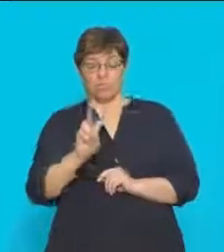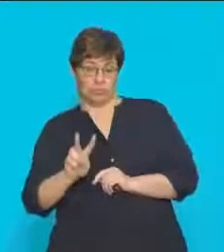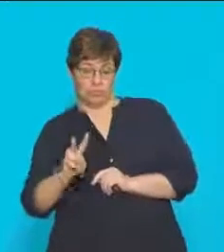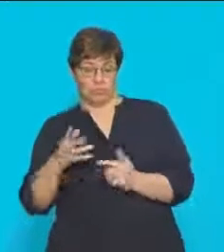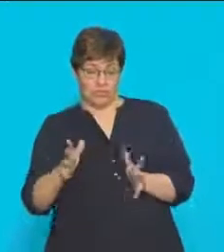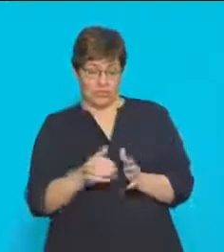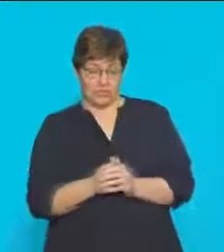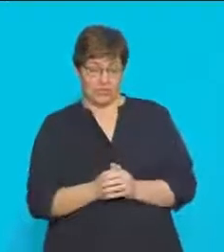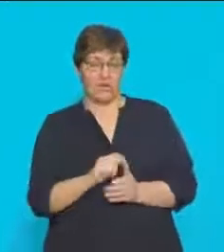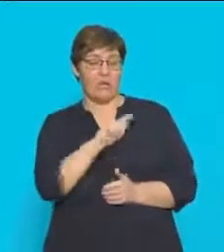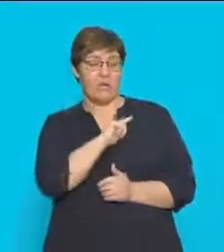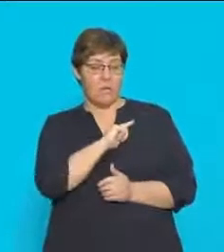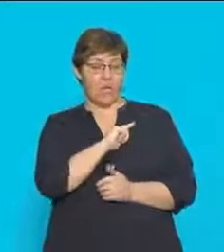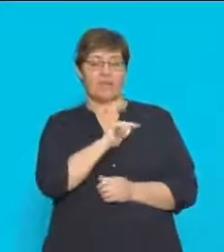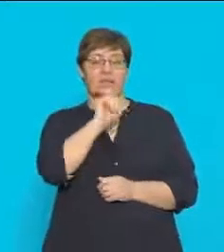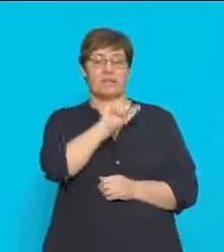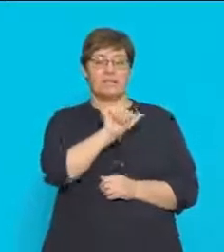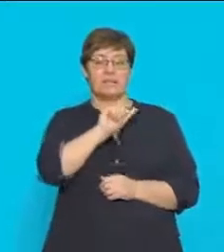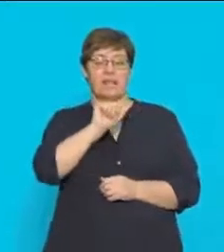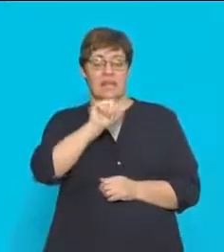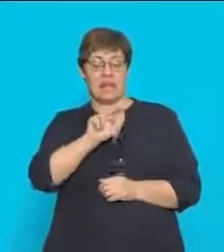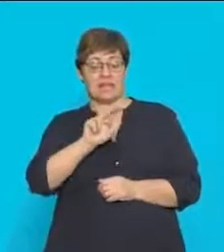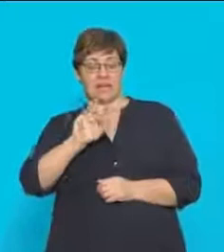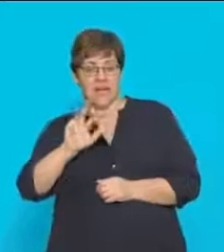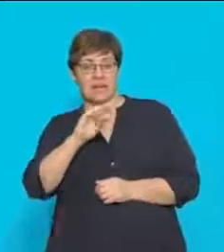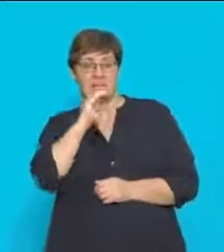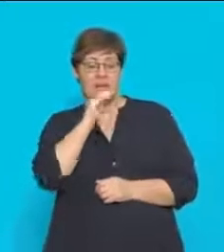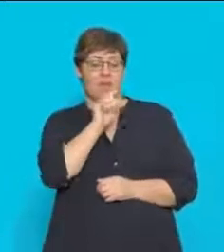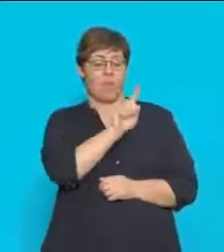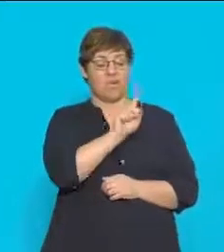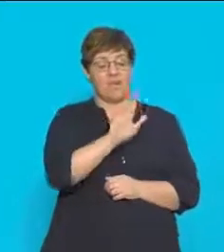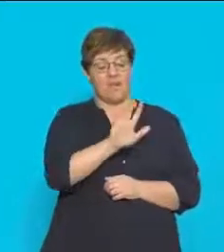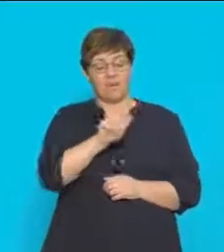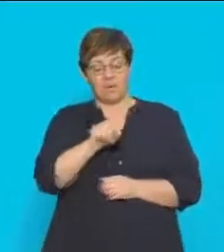places. So because we've got a 689, it'll become